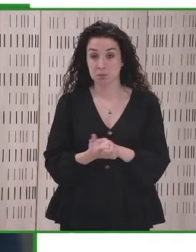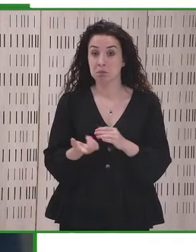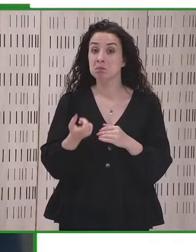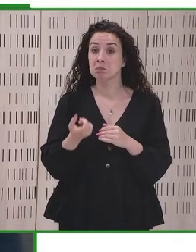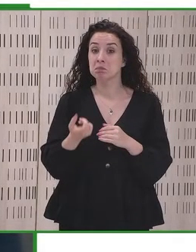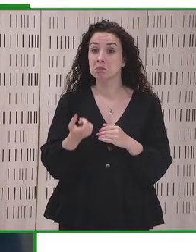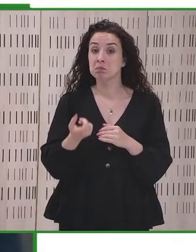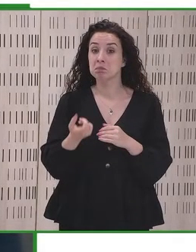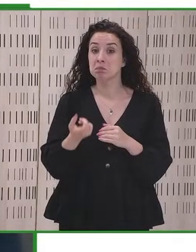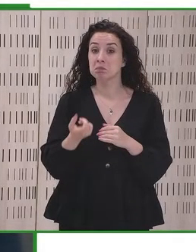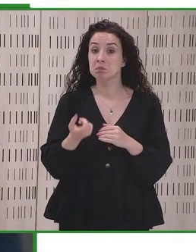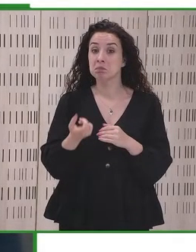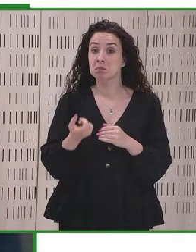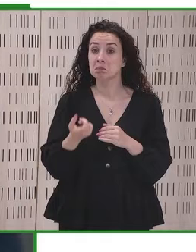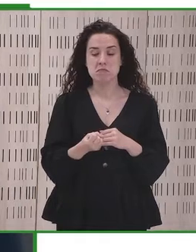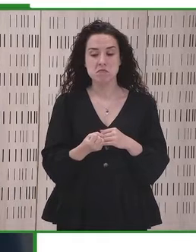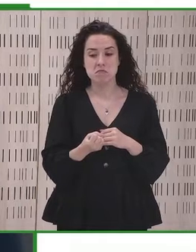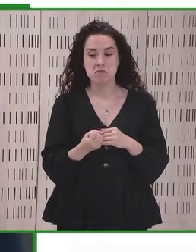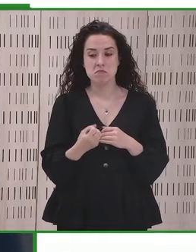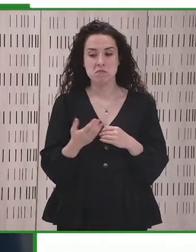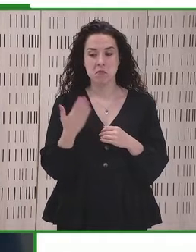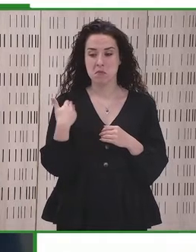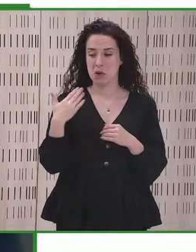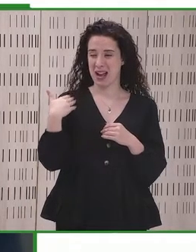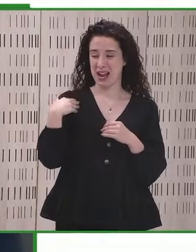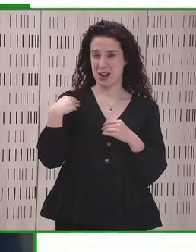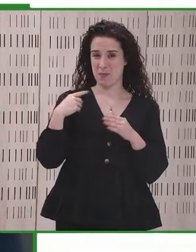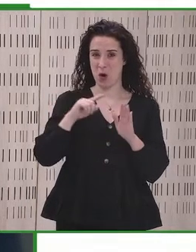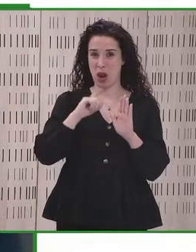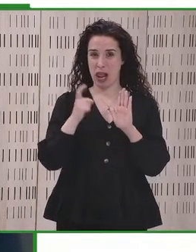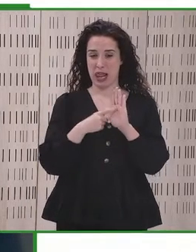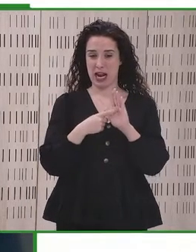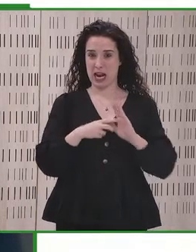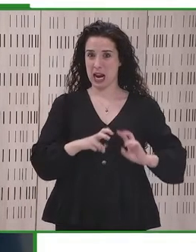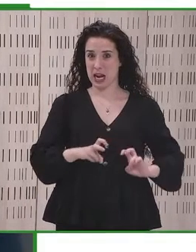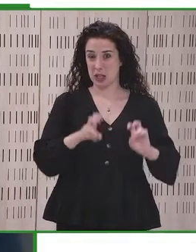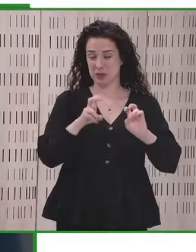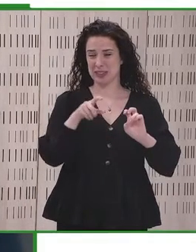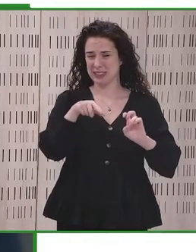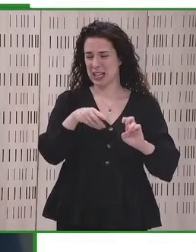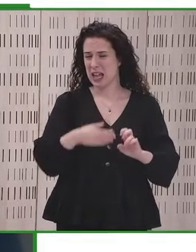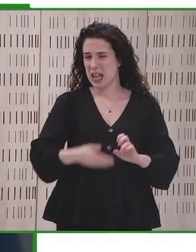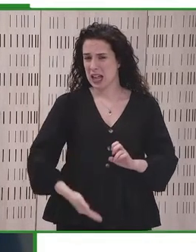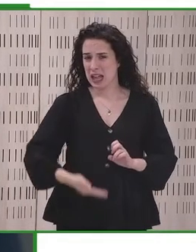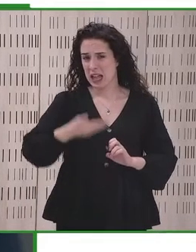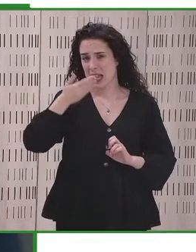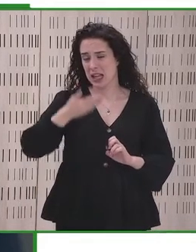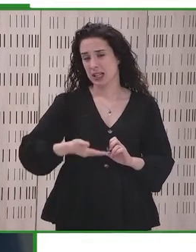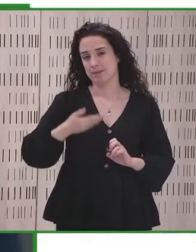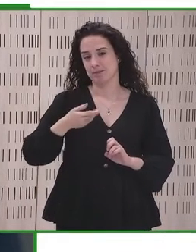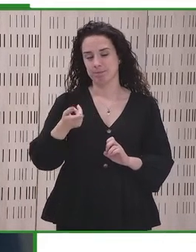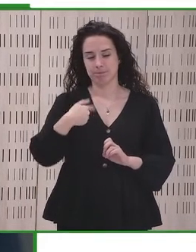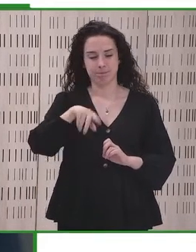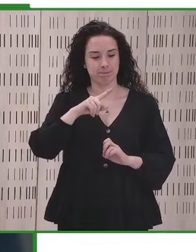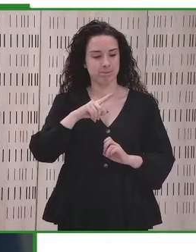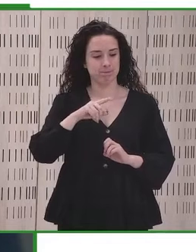transverse level of or in